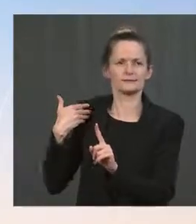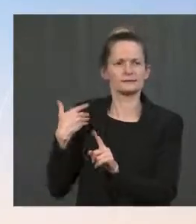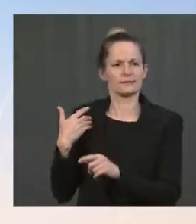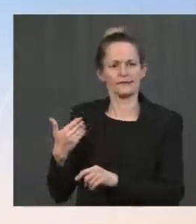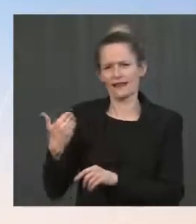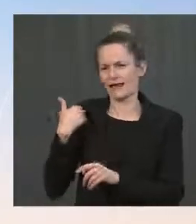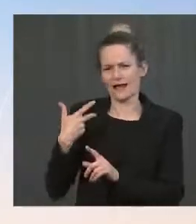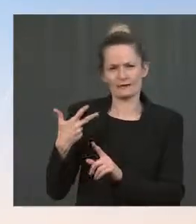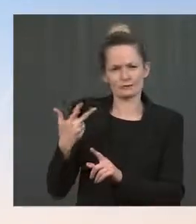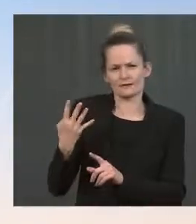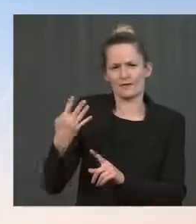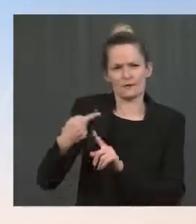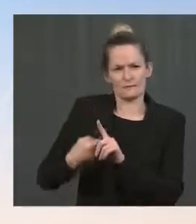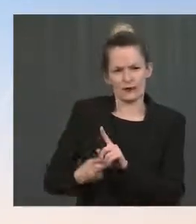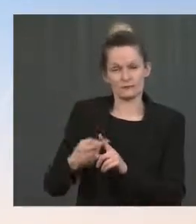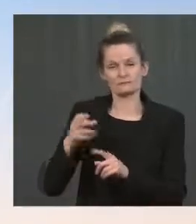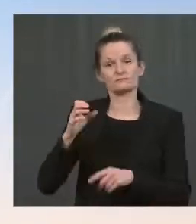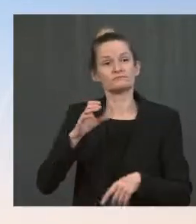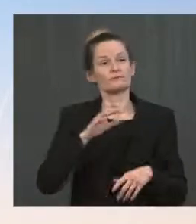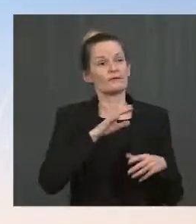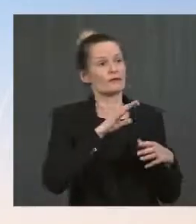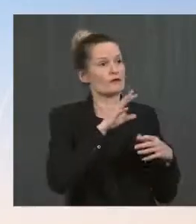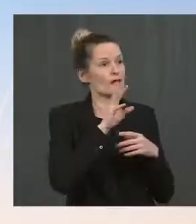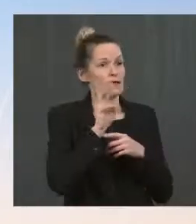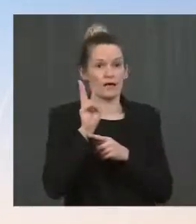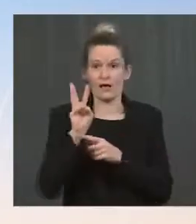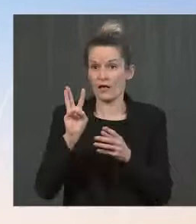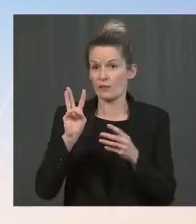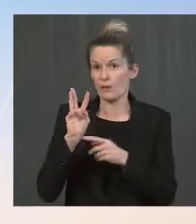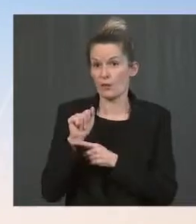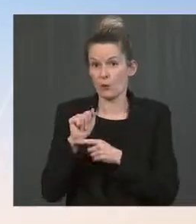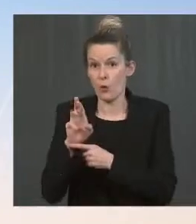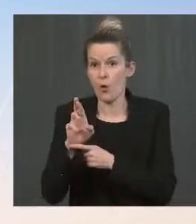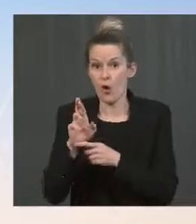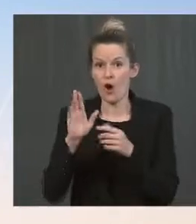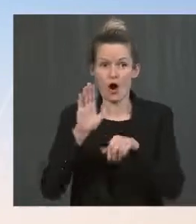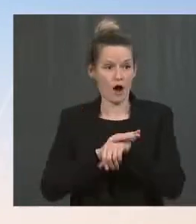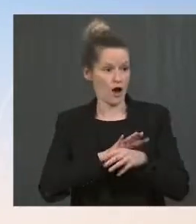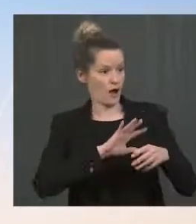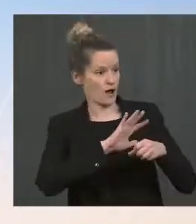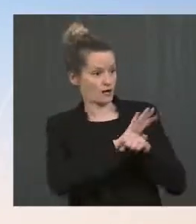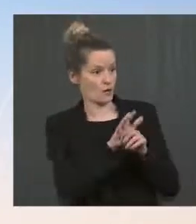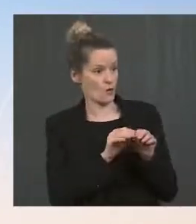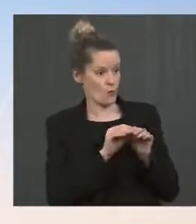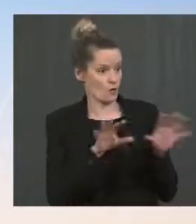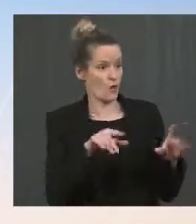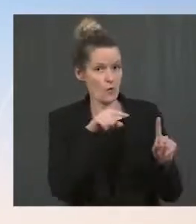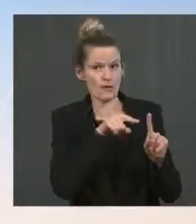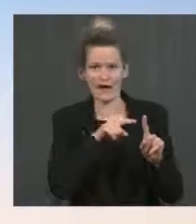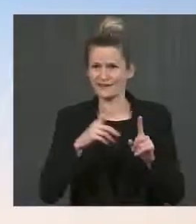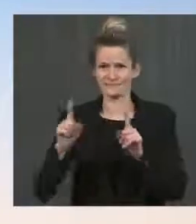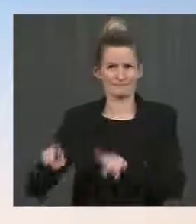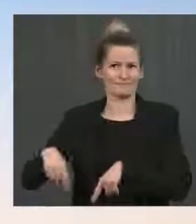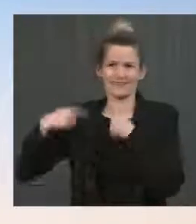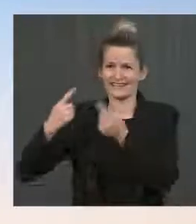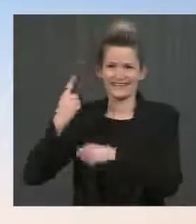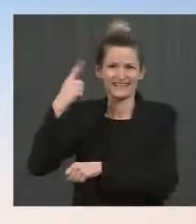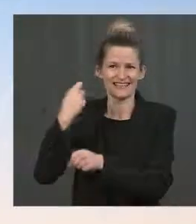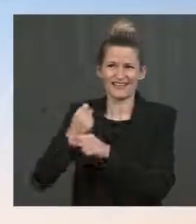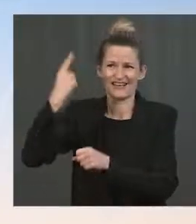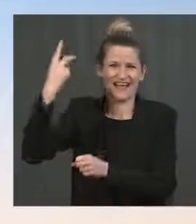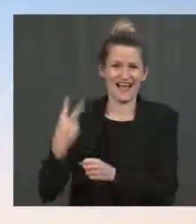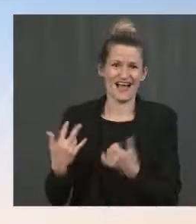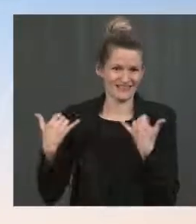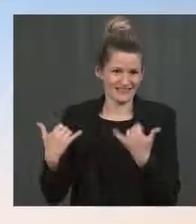half. We have been we've been at war with the Delta variant over the course of the last couple of months. And just to remind you of